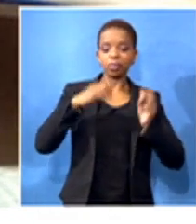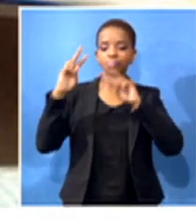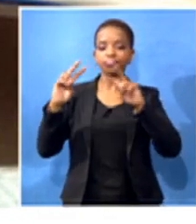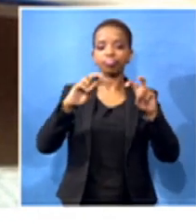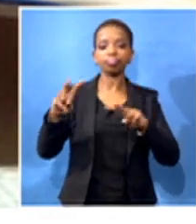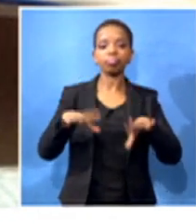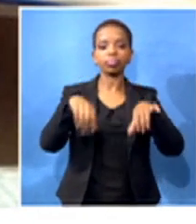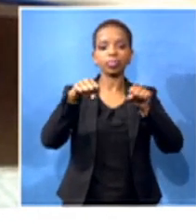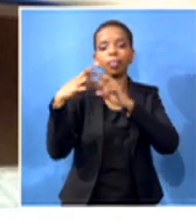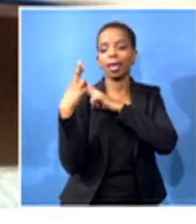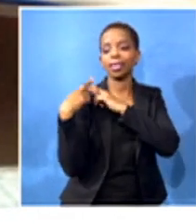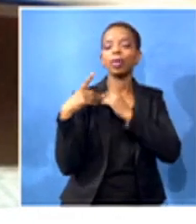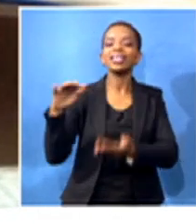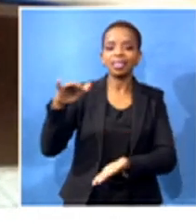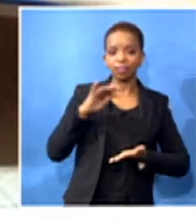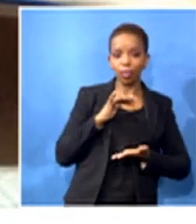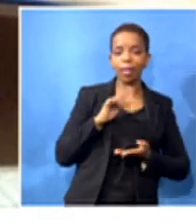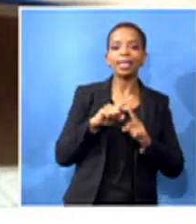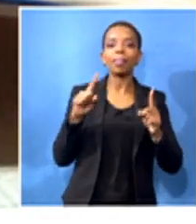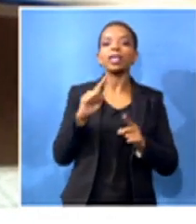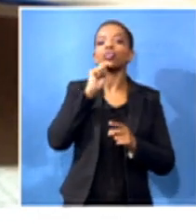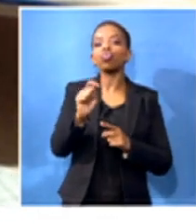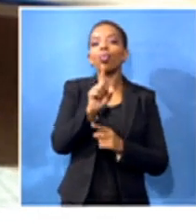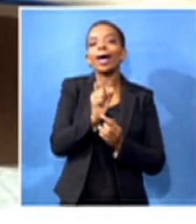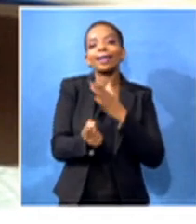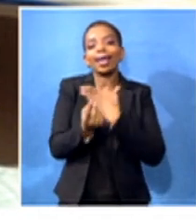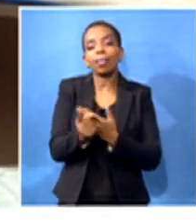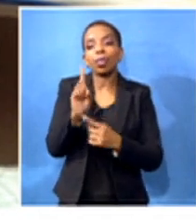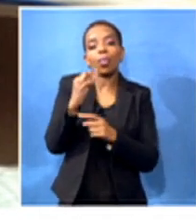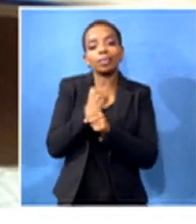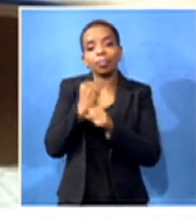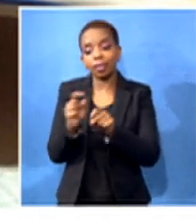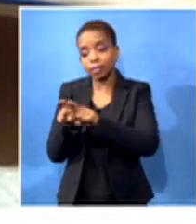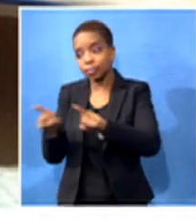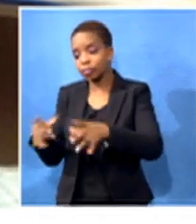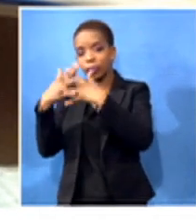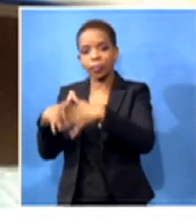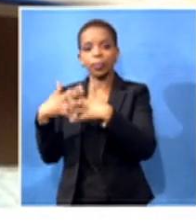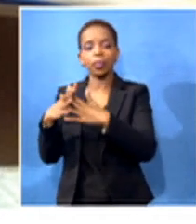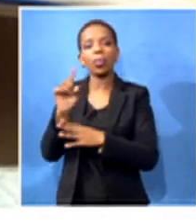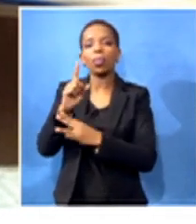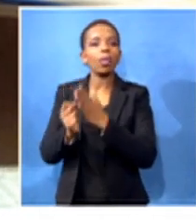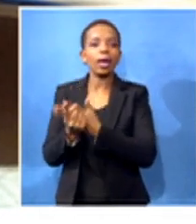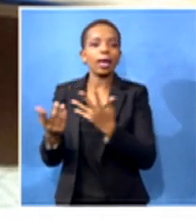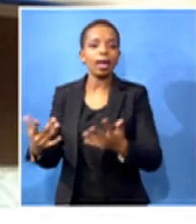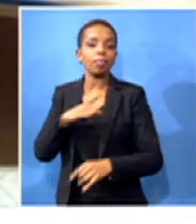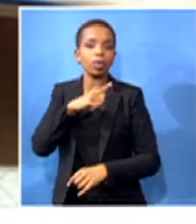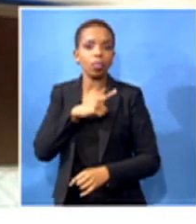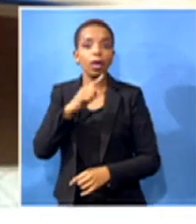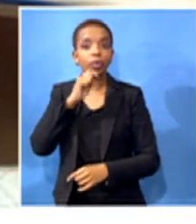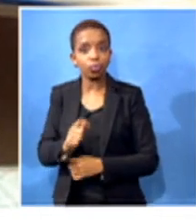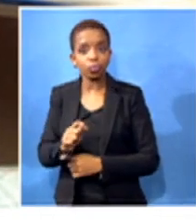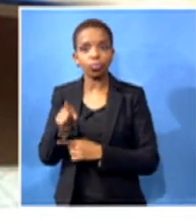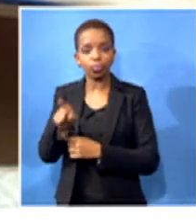almost made to incur additional cost in the department when something were actually delivered, why such things were not declared